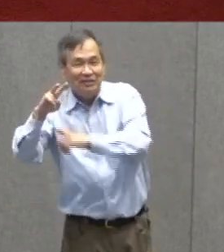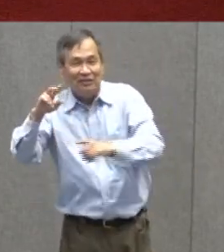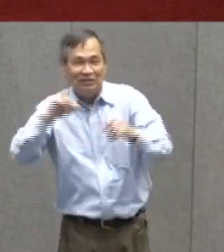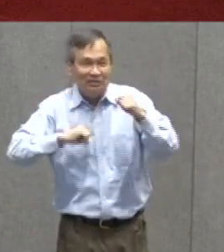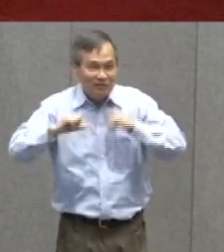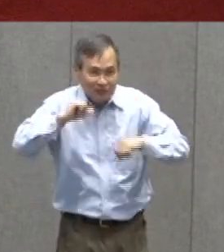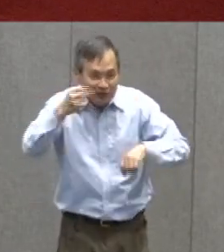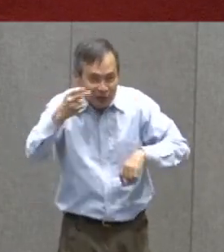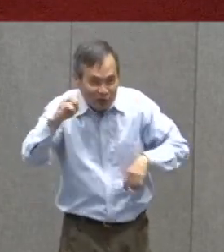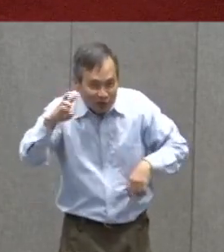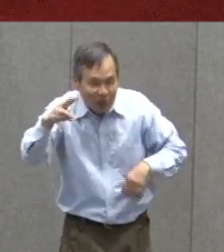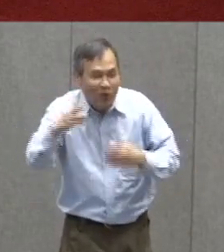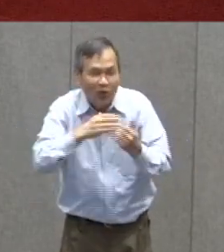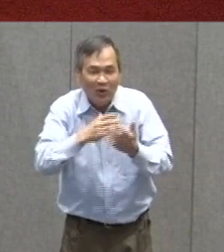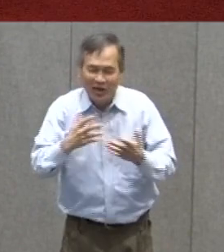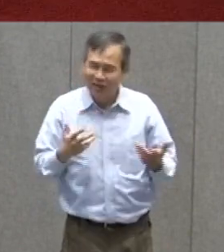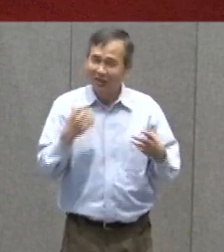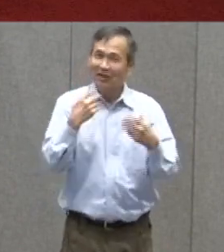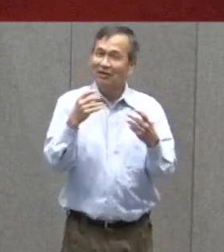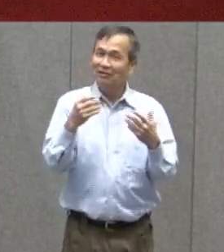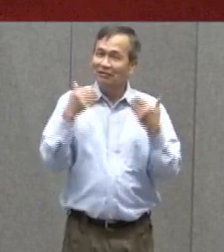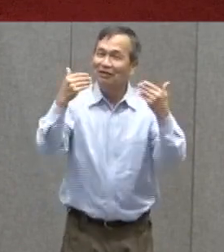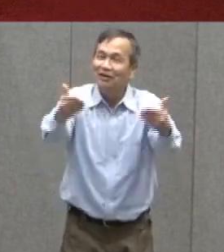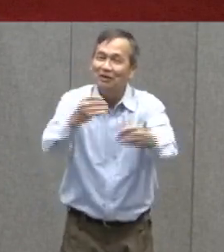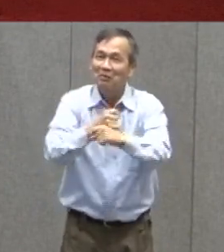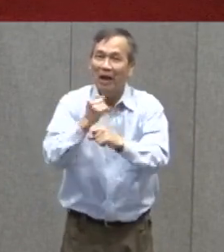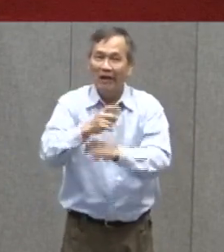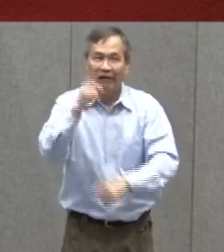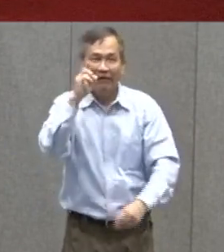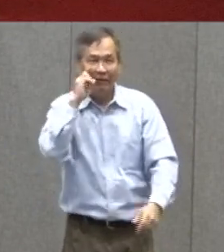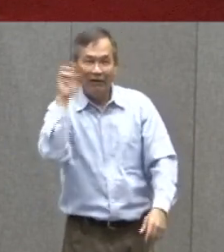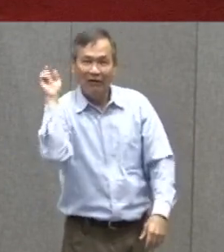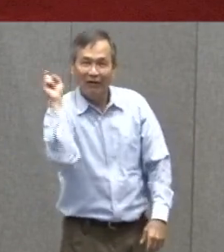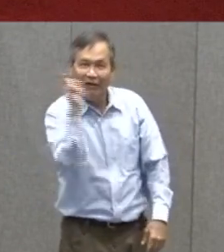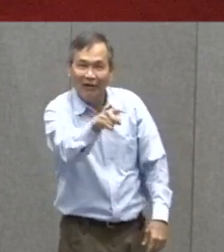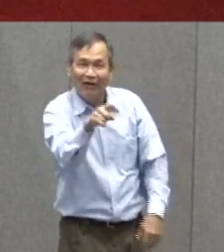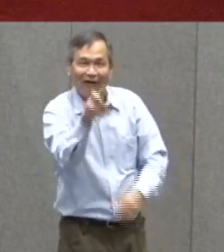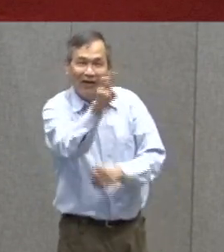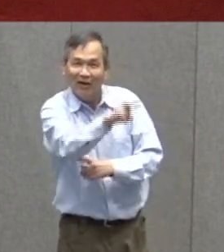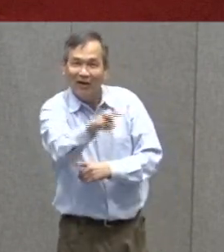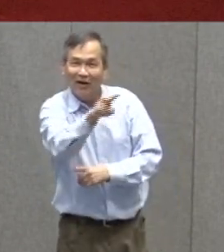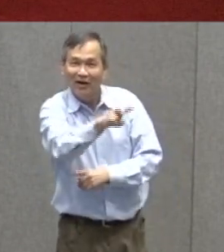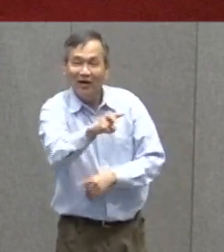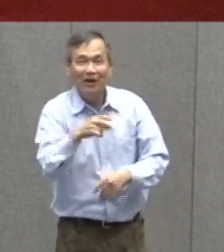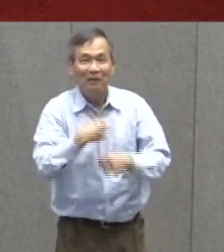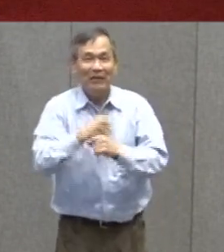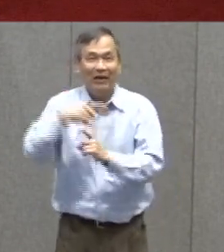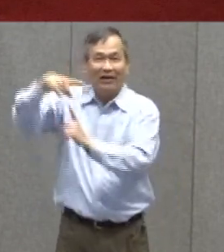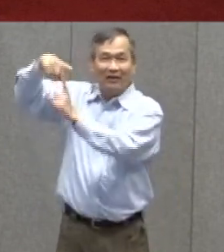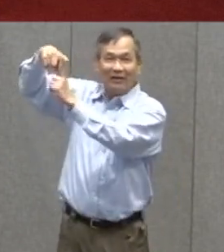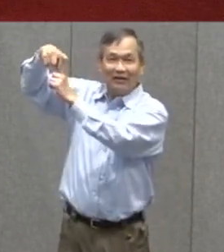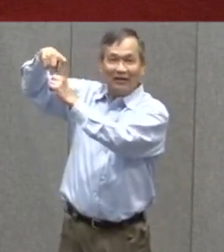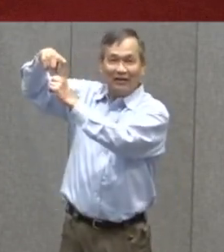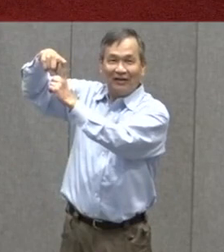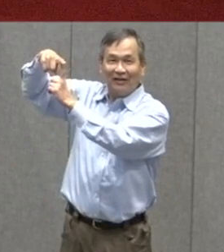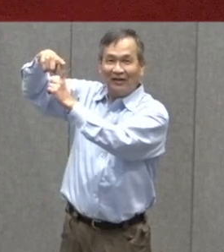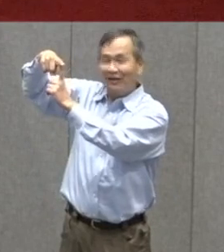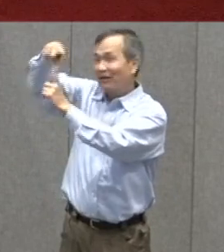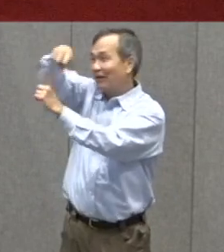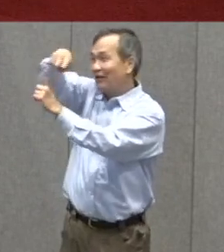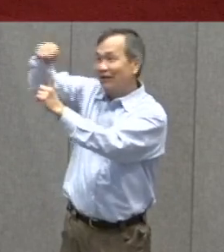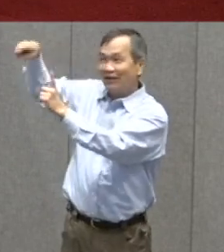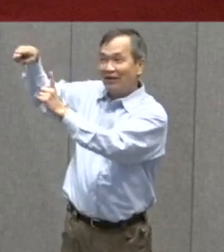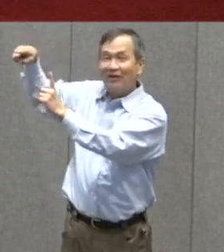that you're seeing, make some observations and create your T-chart to also include what you are